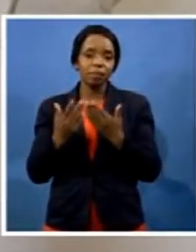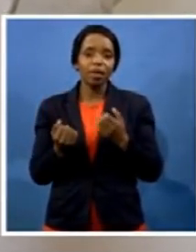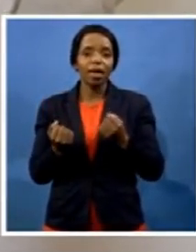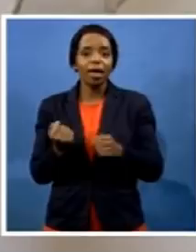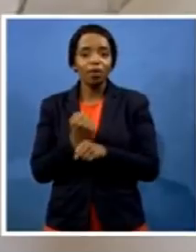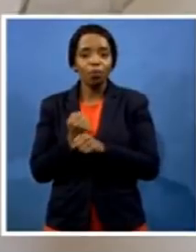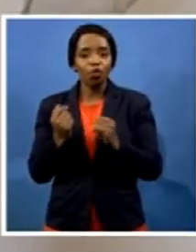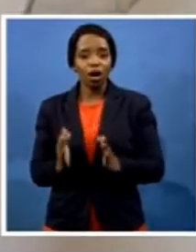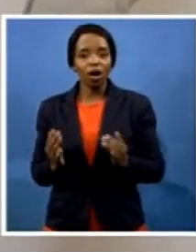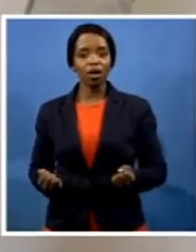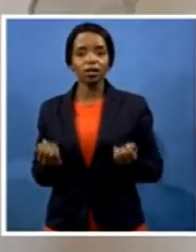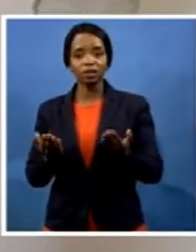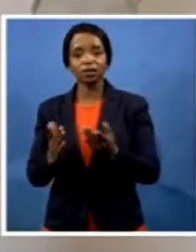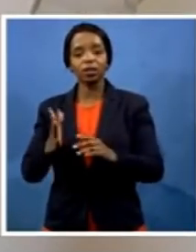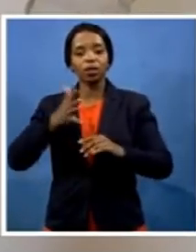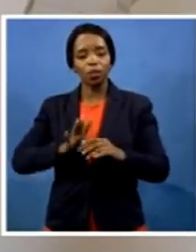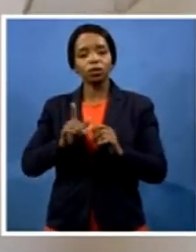use every day, always.